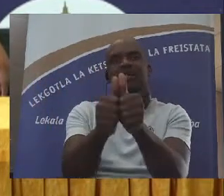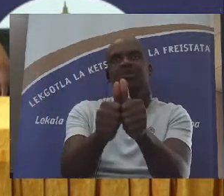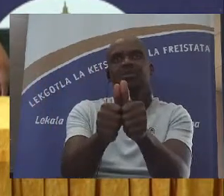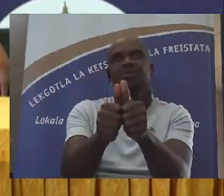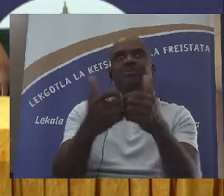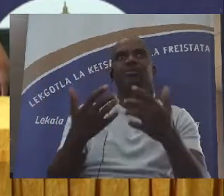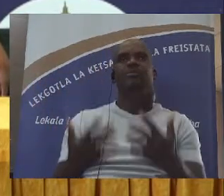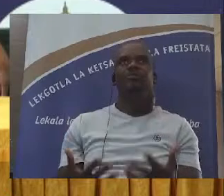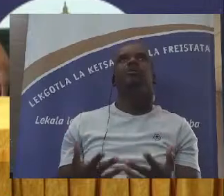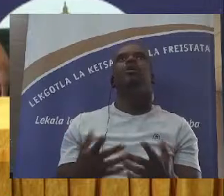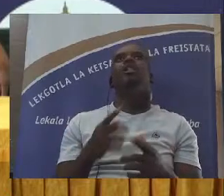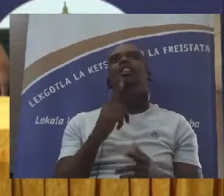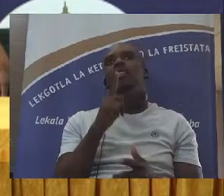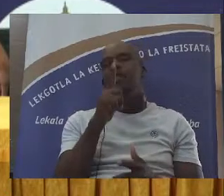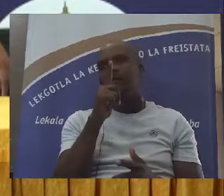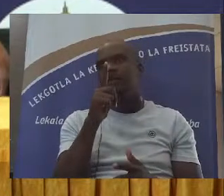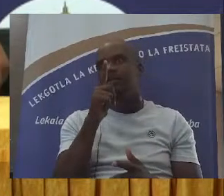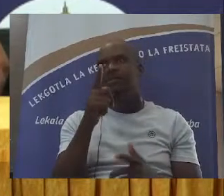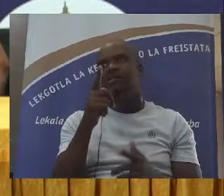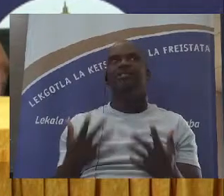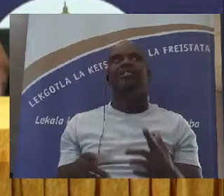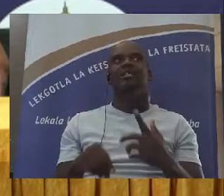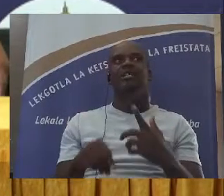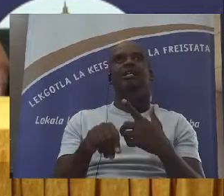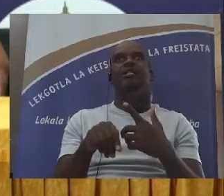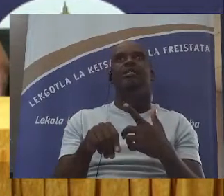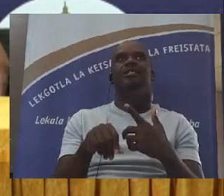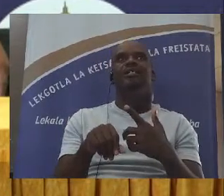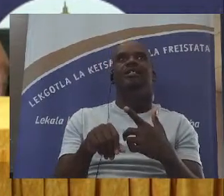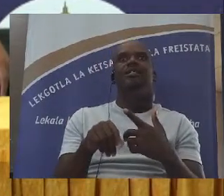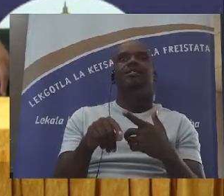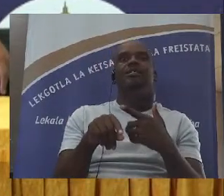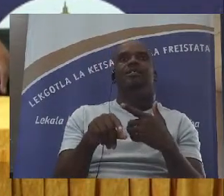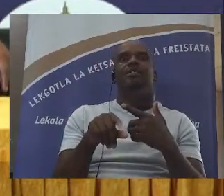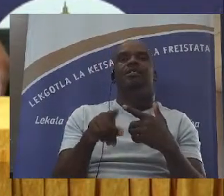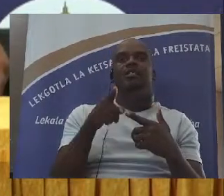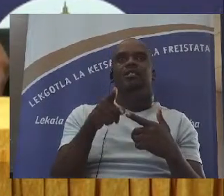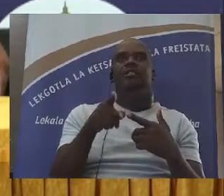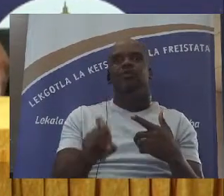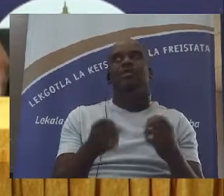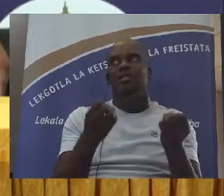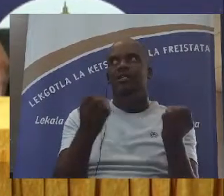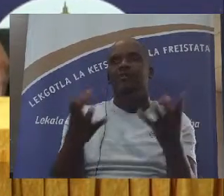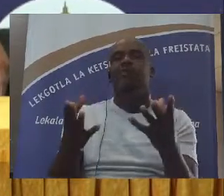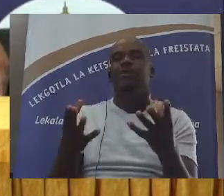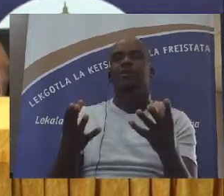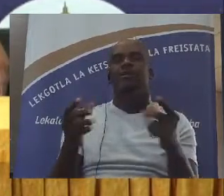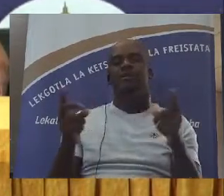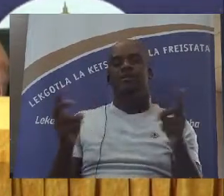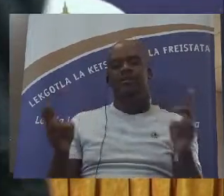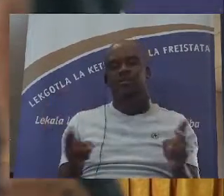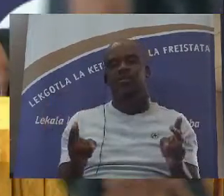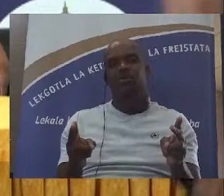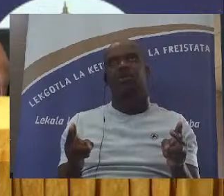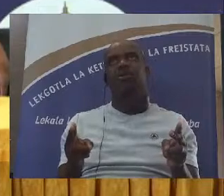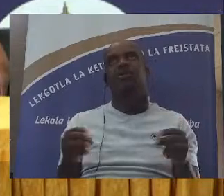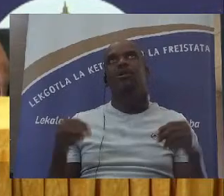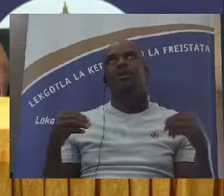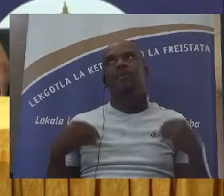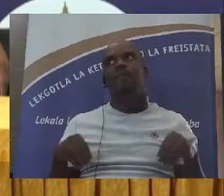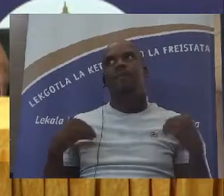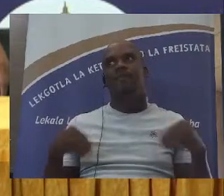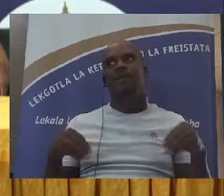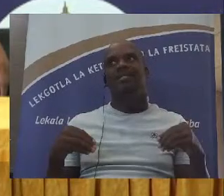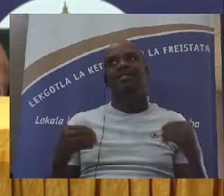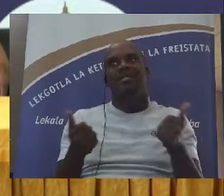to opportunities and how to get that access to opportunities through partnerships, and where we have enterprise